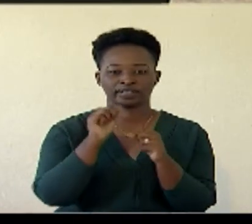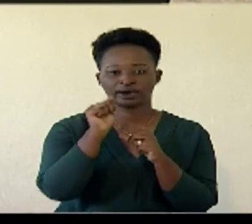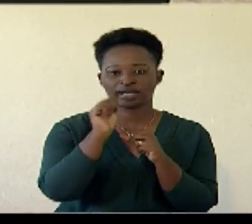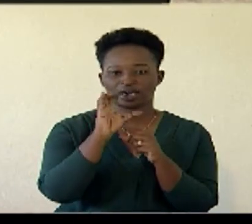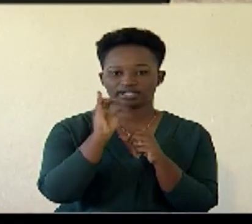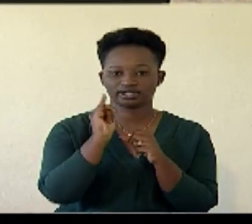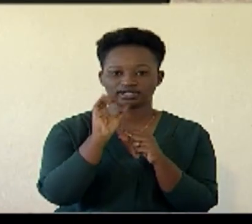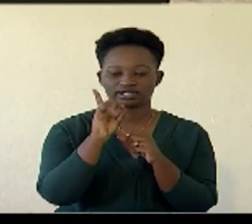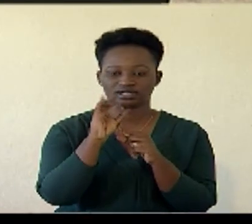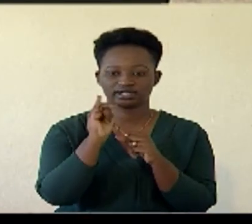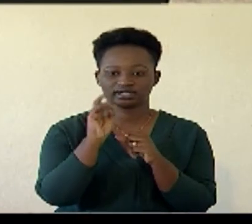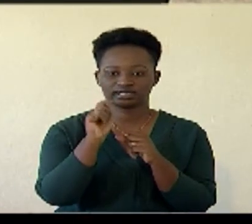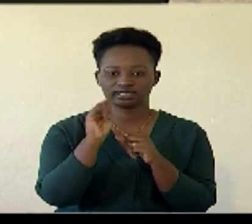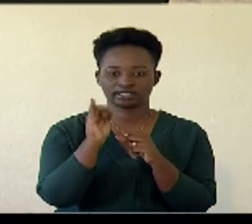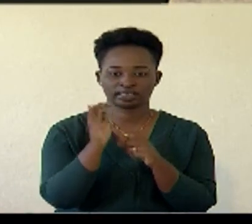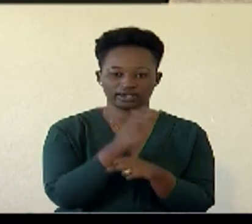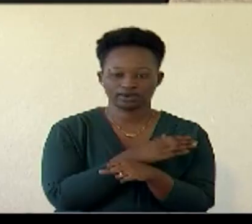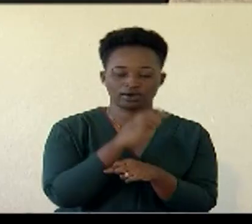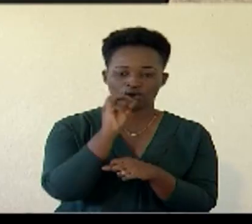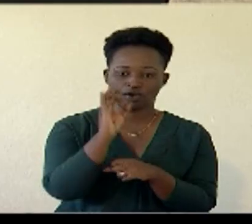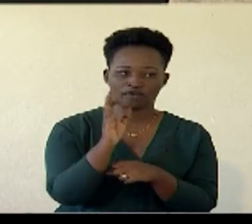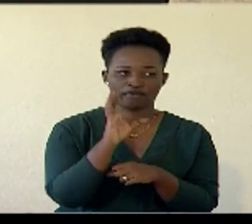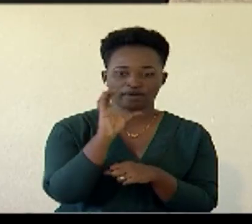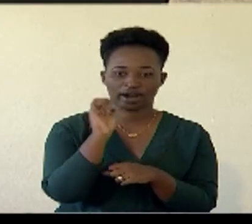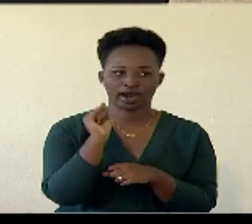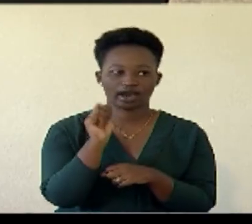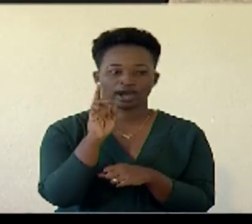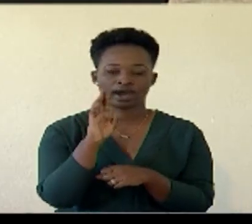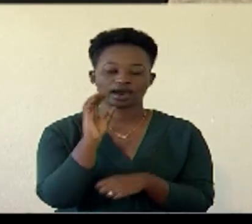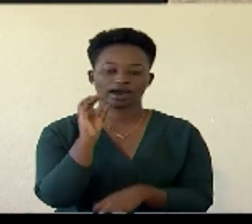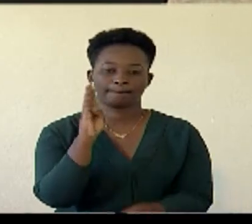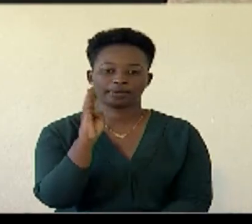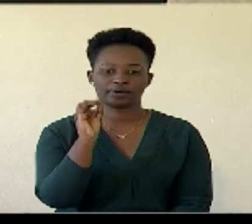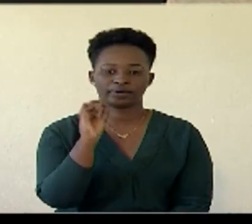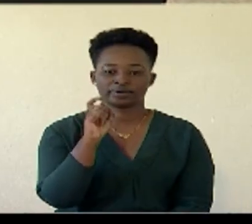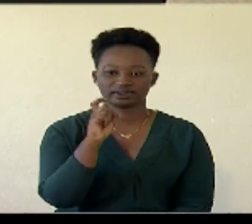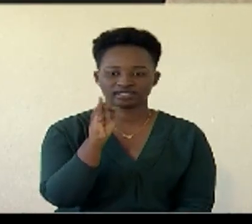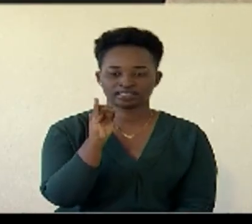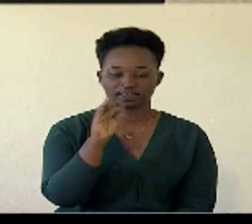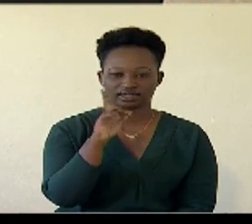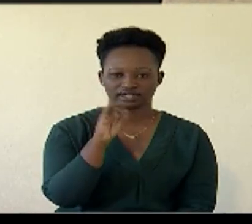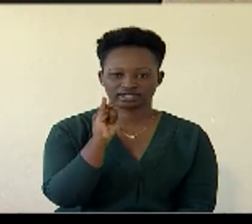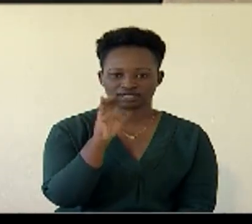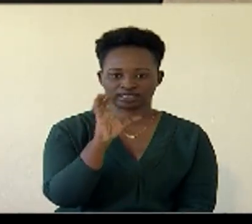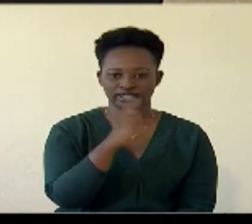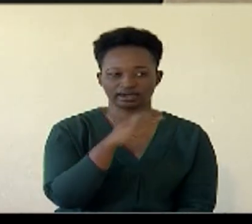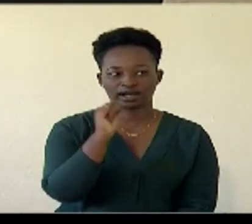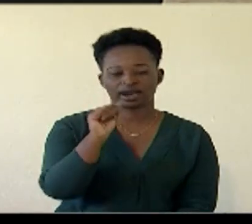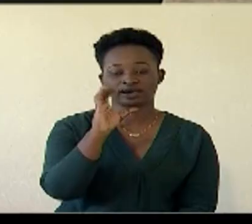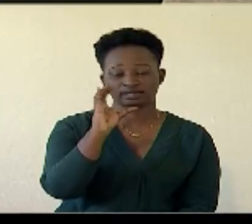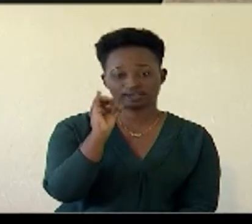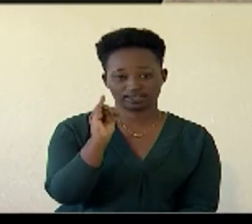the carboxylic acid. This is benzoic acid, and I want us to compare